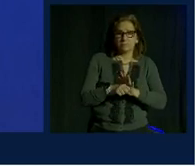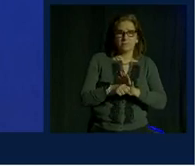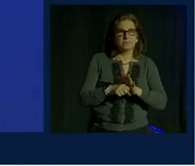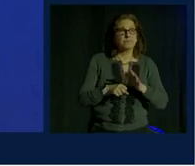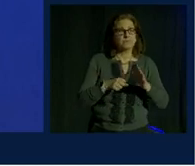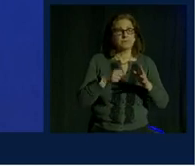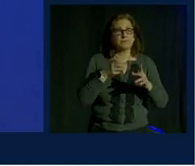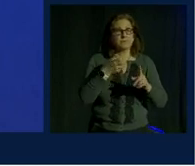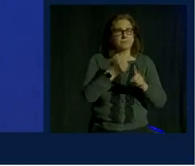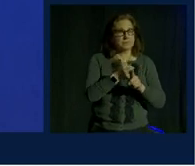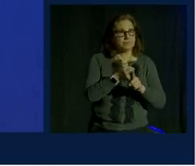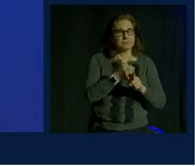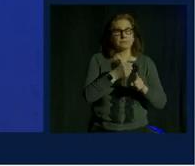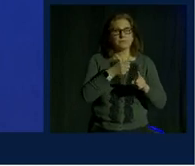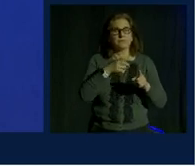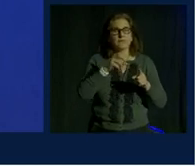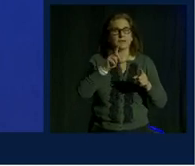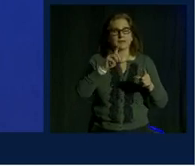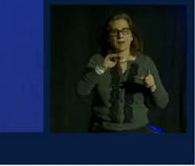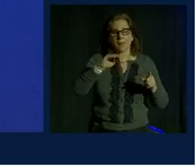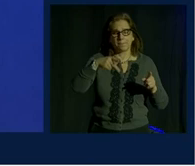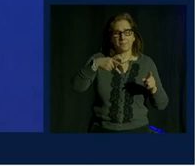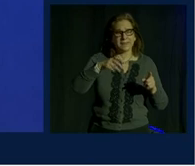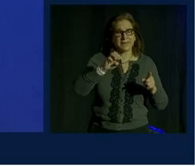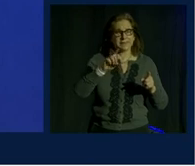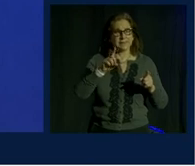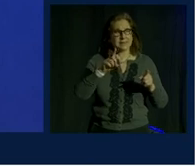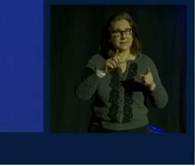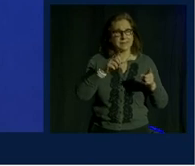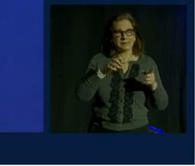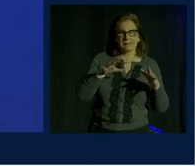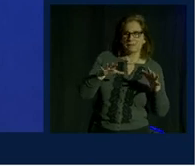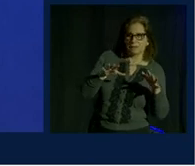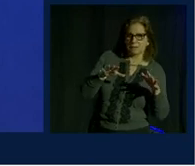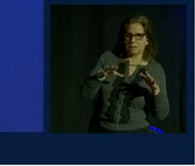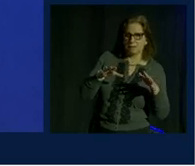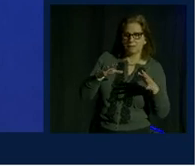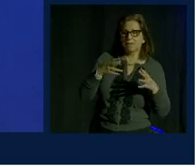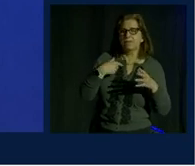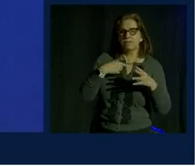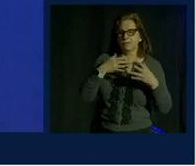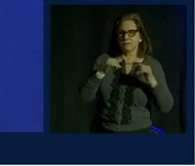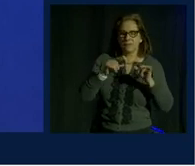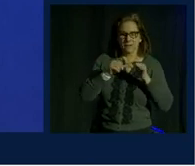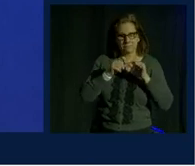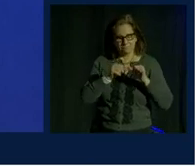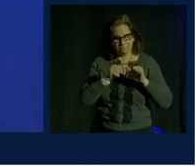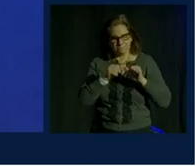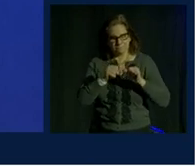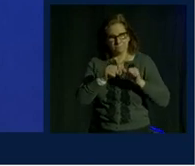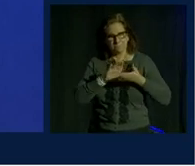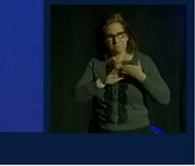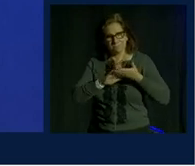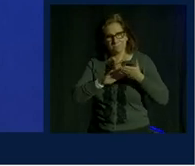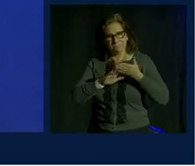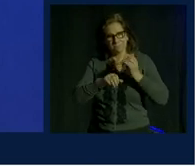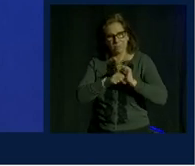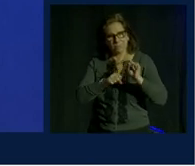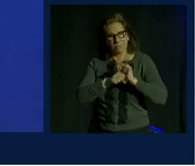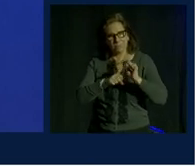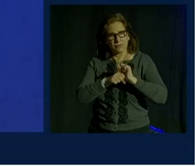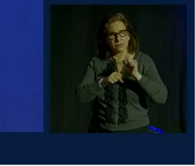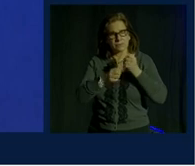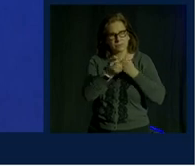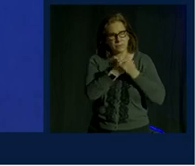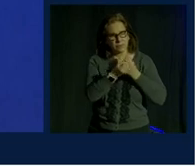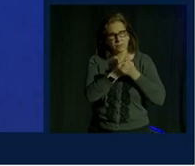progress across all of our program areas and deliver results in all 8 wards. Today, you'll hear about some of our progress